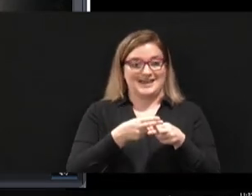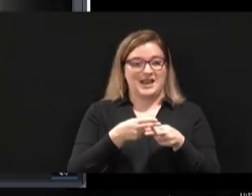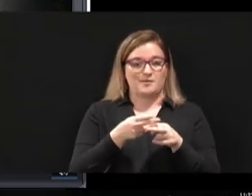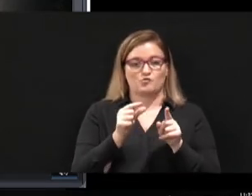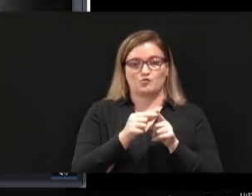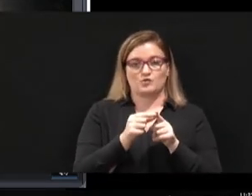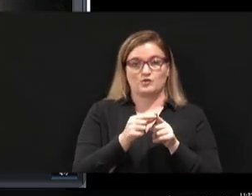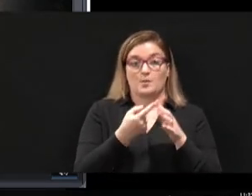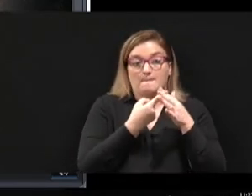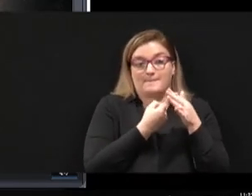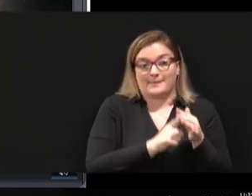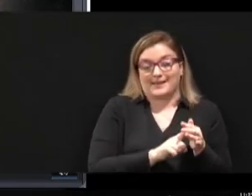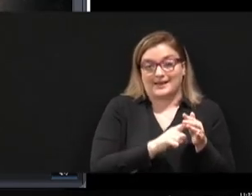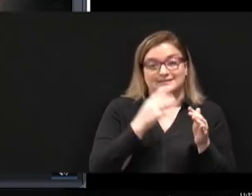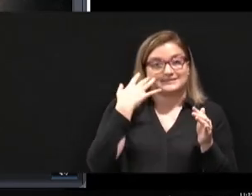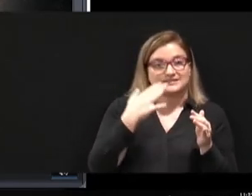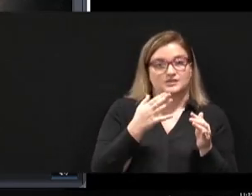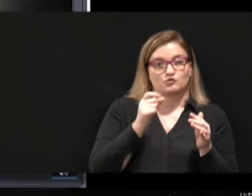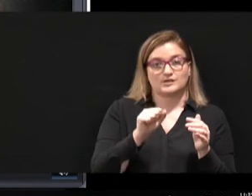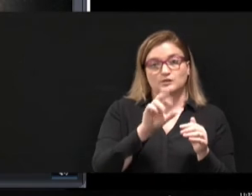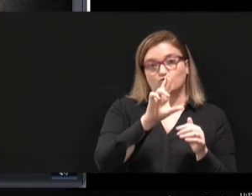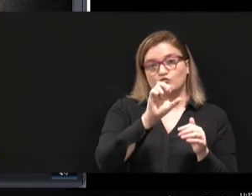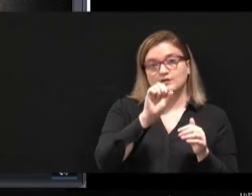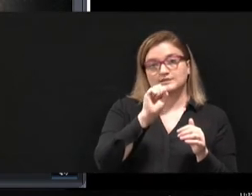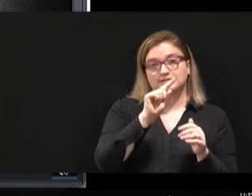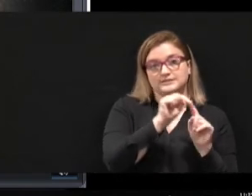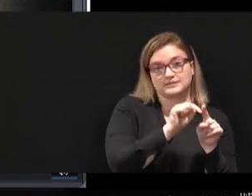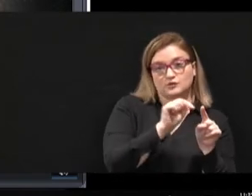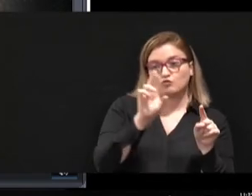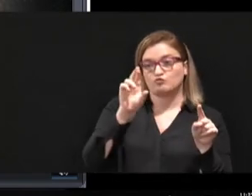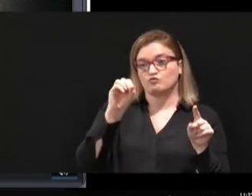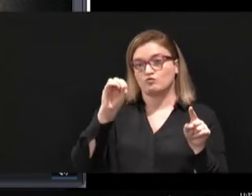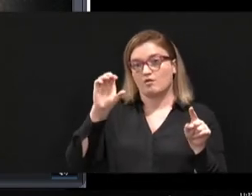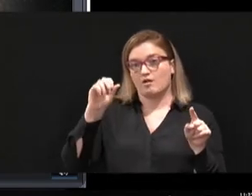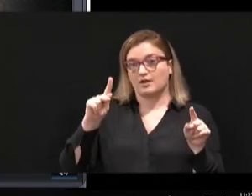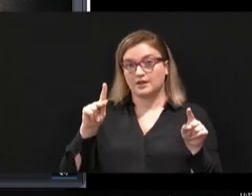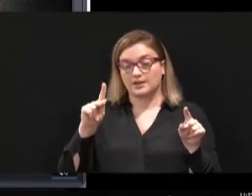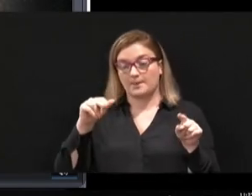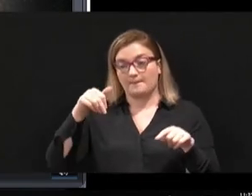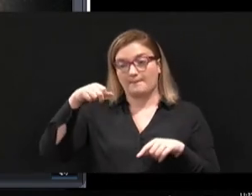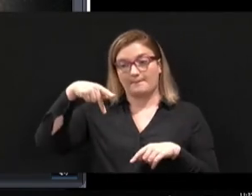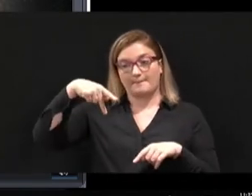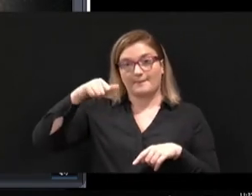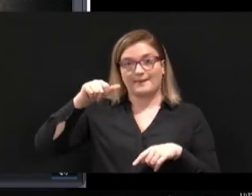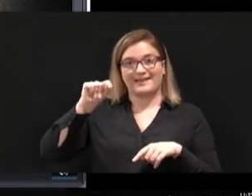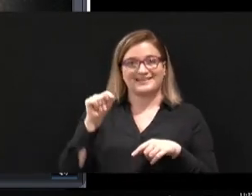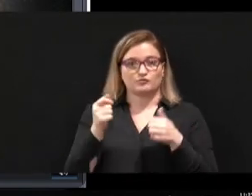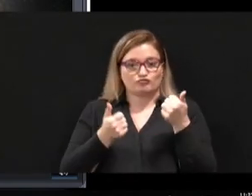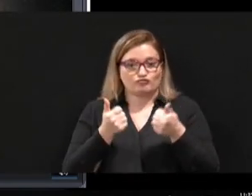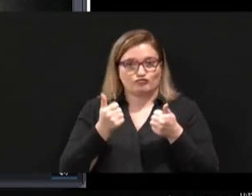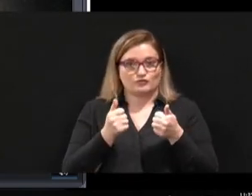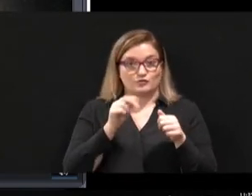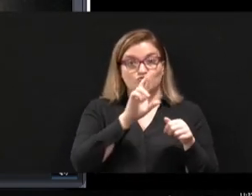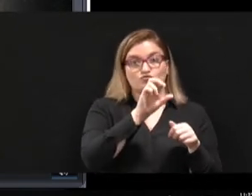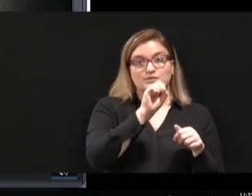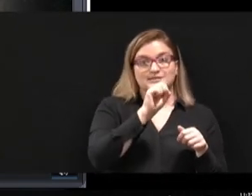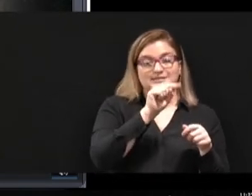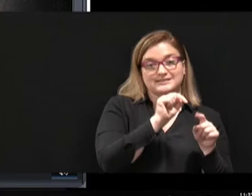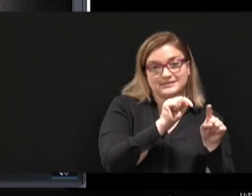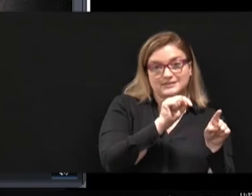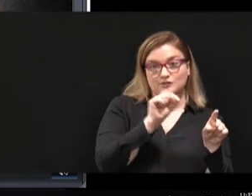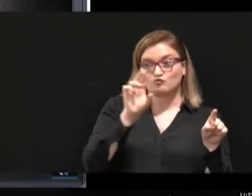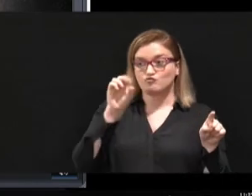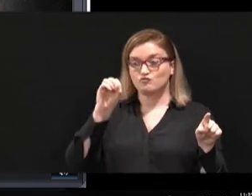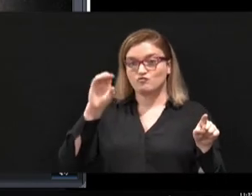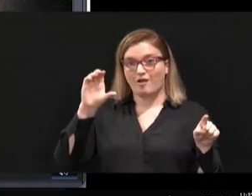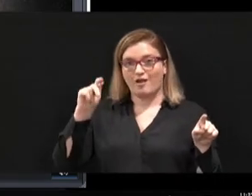say rest, rock, pet. Which ones are BFFs? Rest,